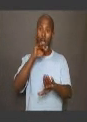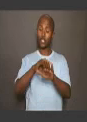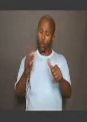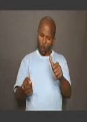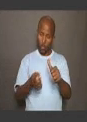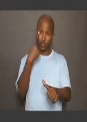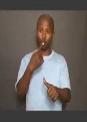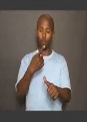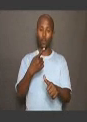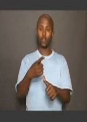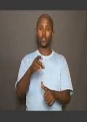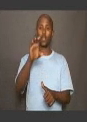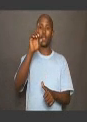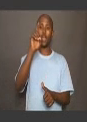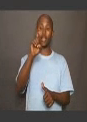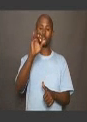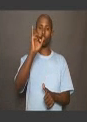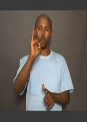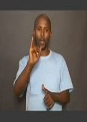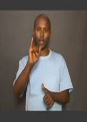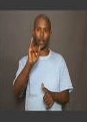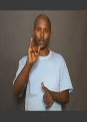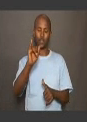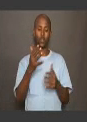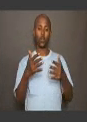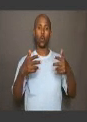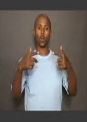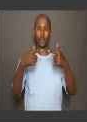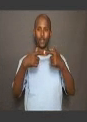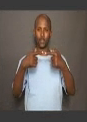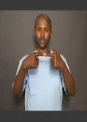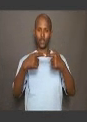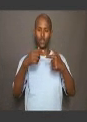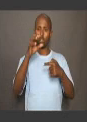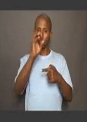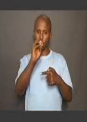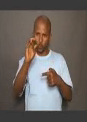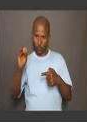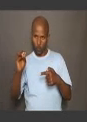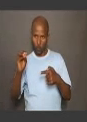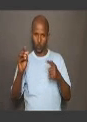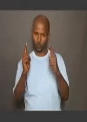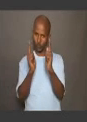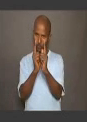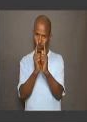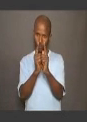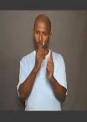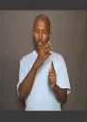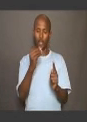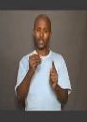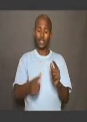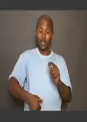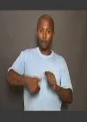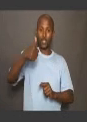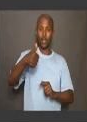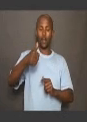origin of the xy coordinate 0, 0, and the